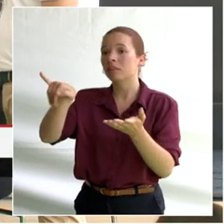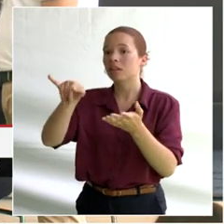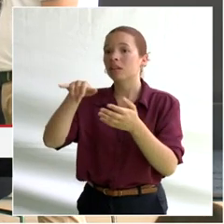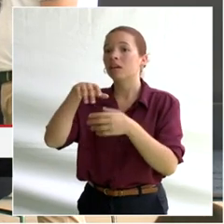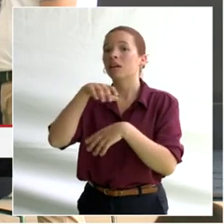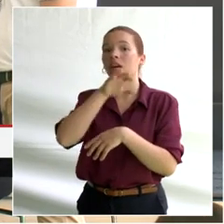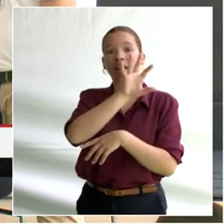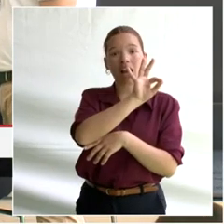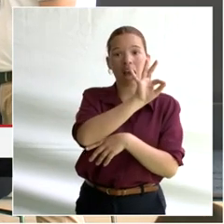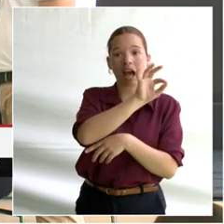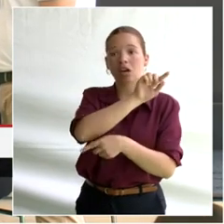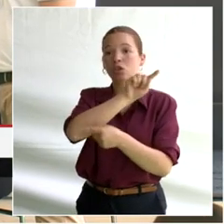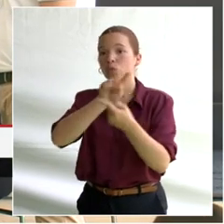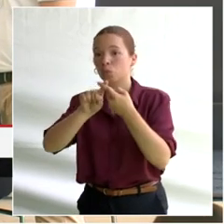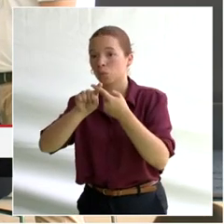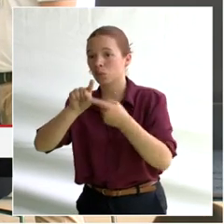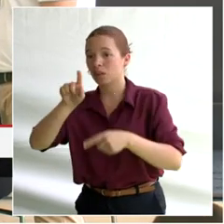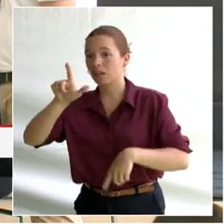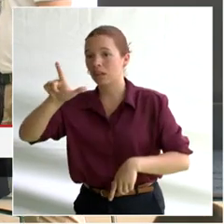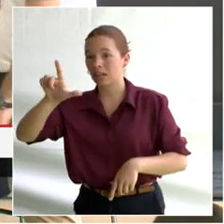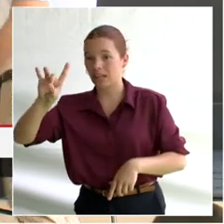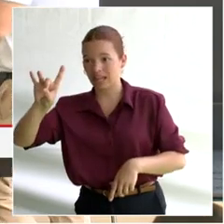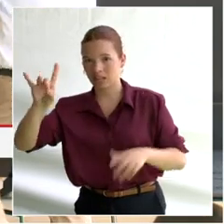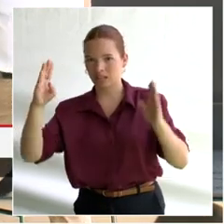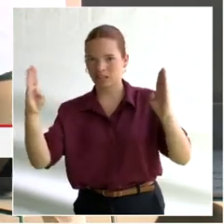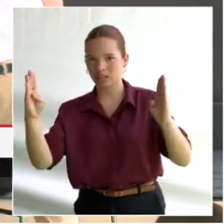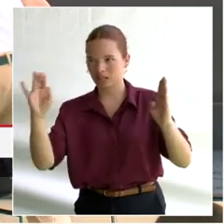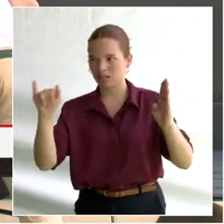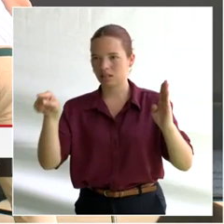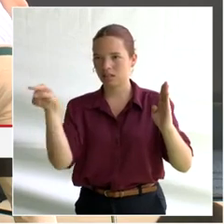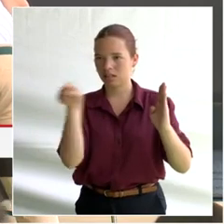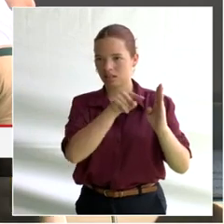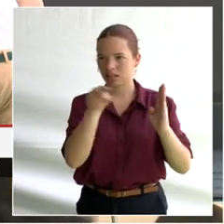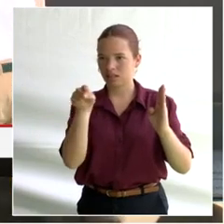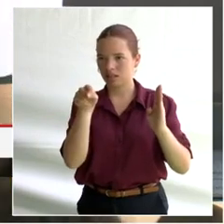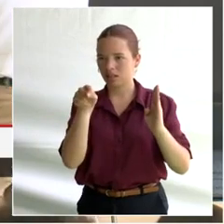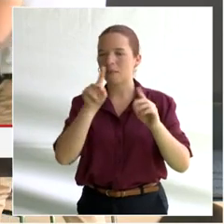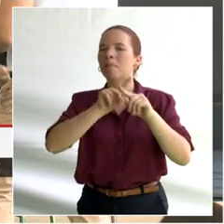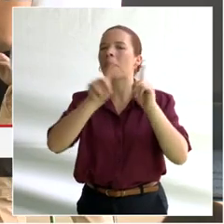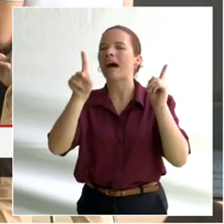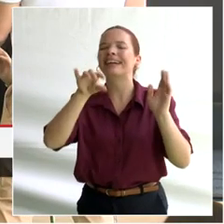was Jennifer. Okay, so now we can continue. Okay.